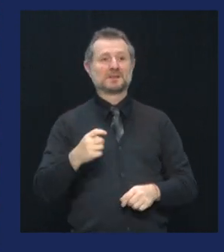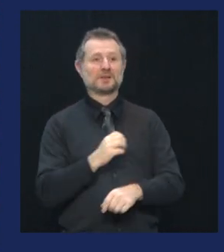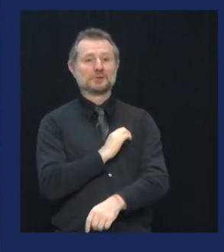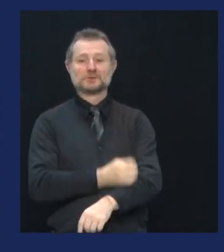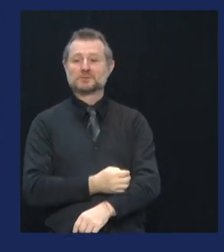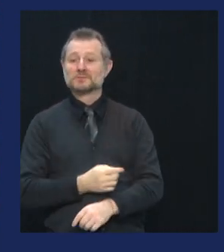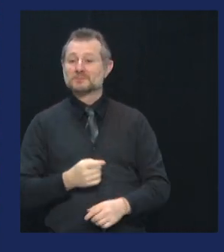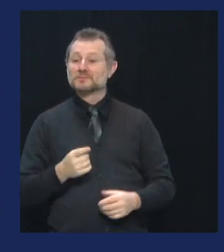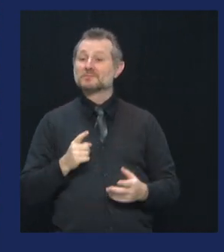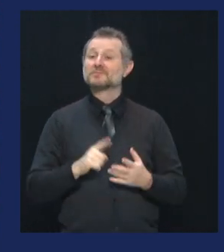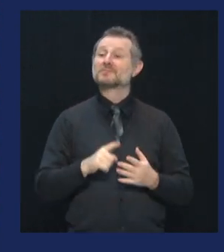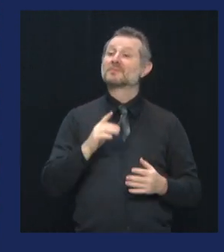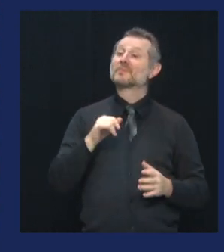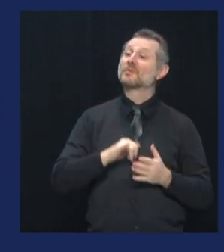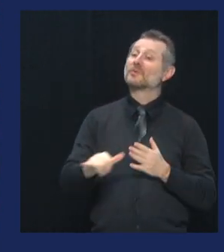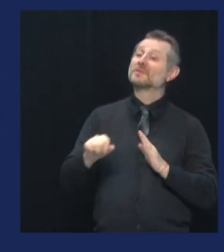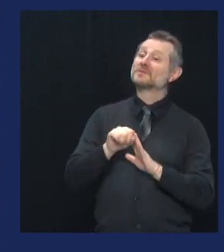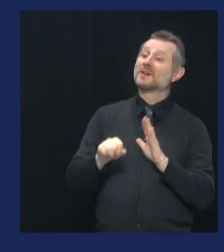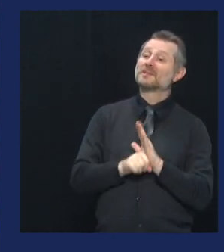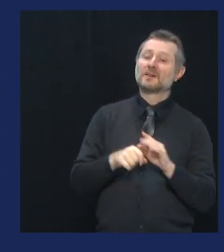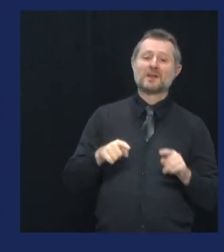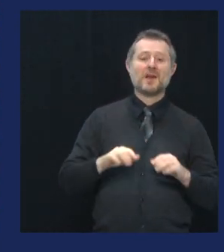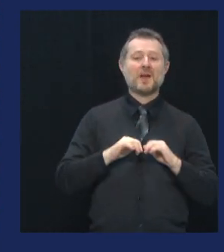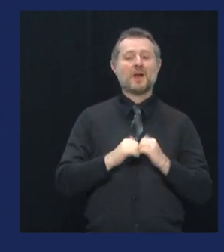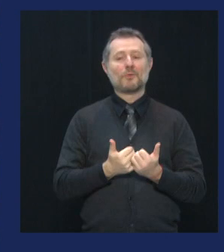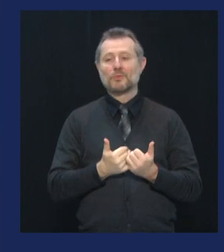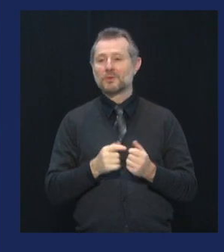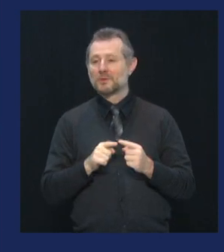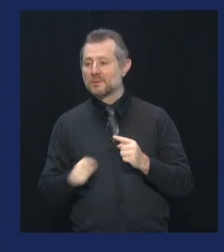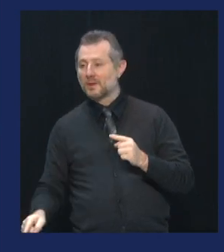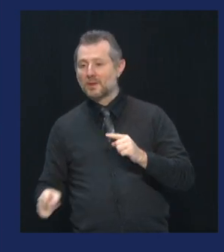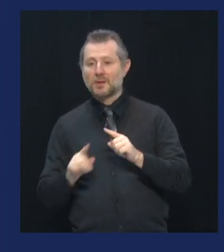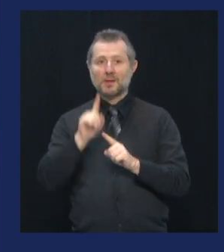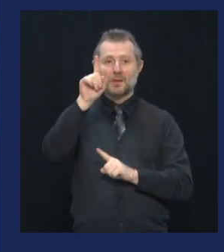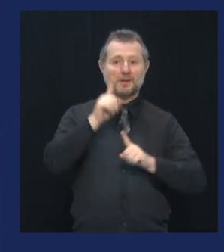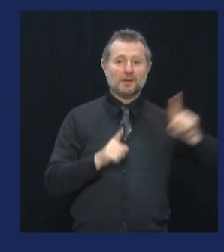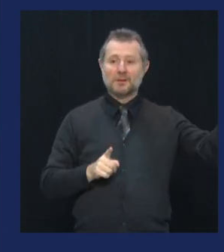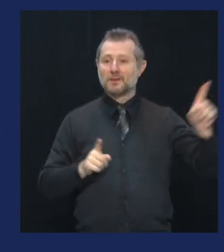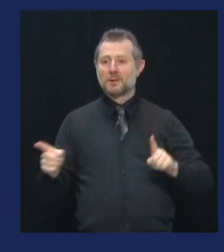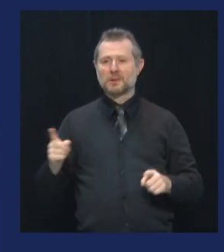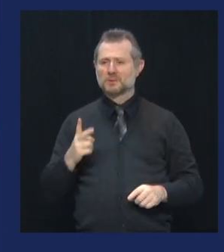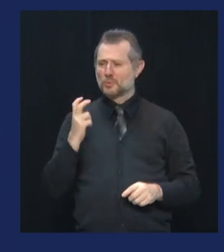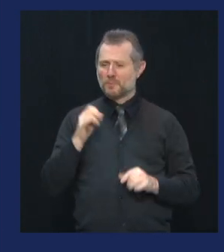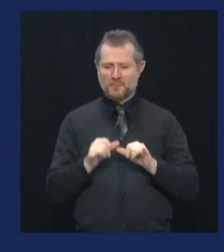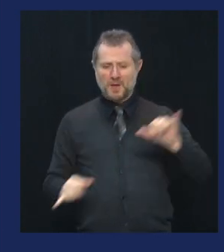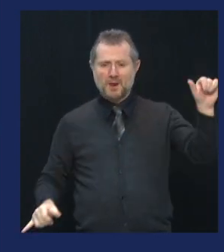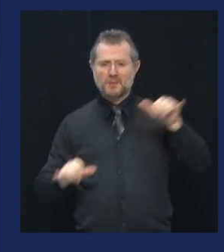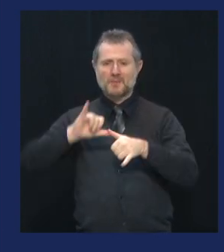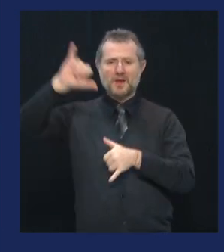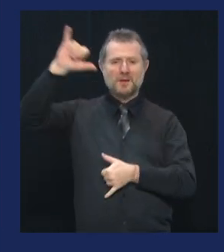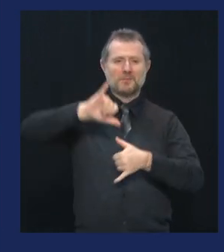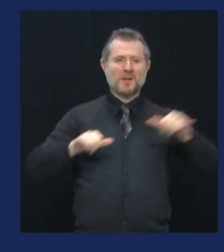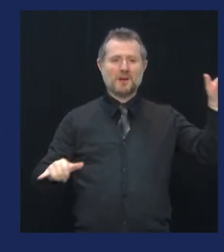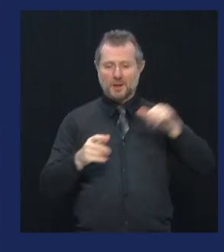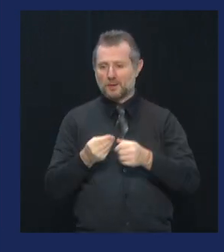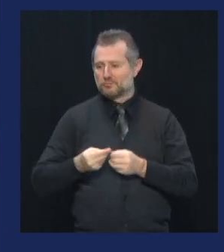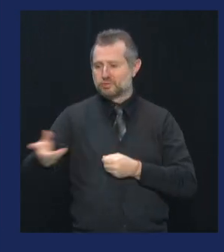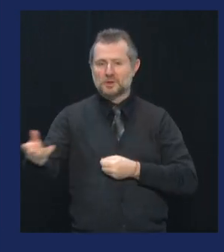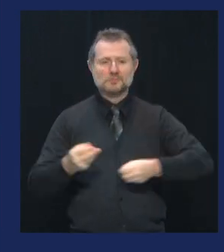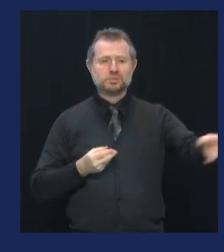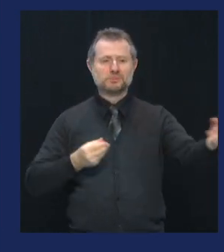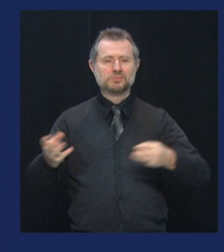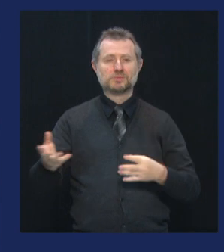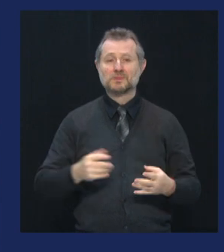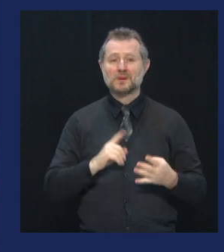that distance is hundreds of miles. Fourth, we must train and educate a workforce to meet the demands of the